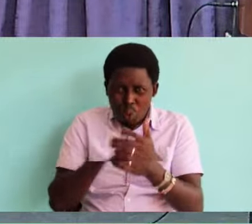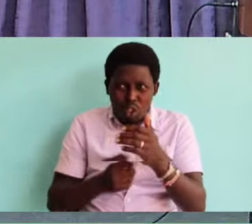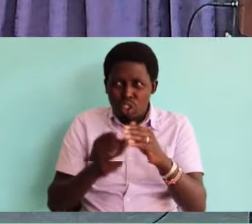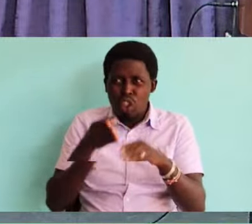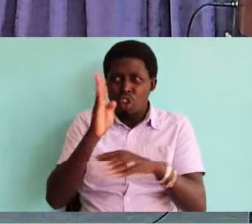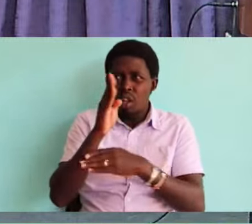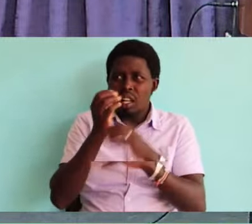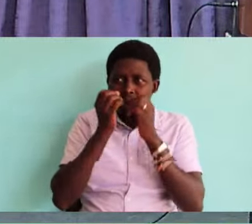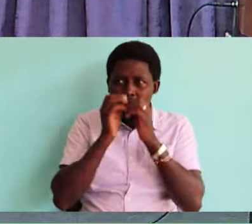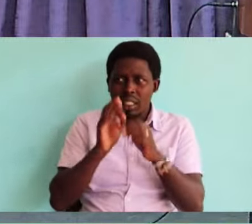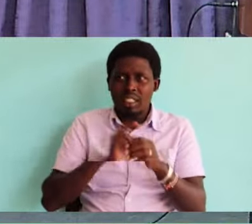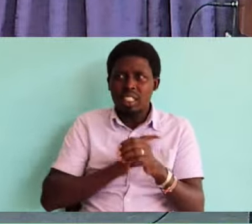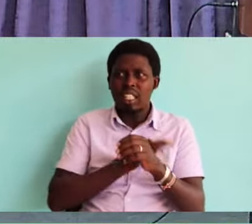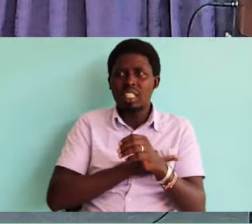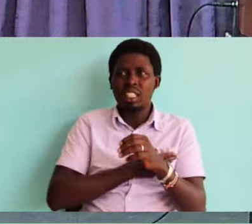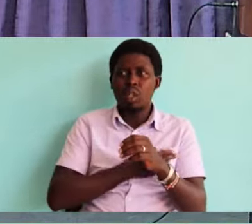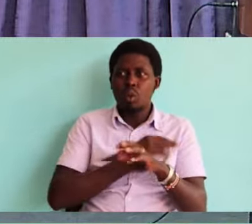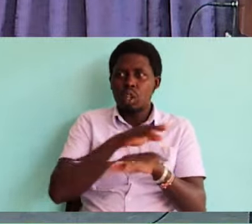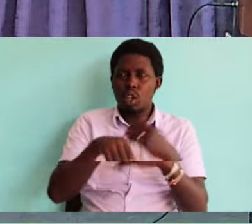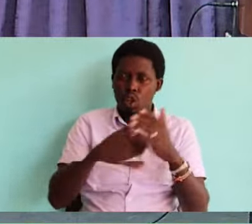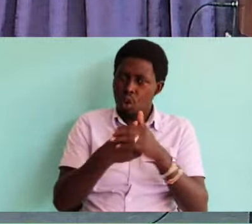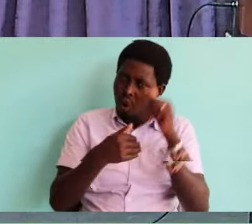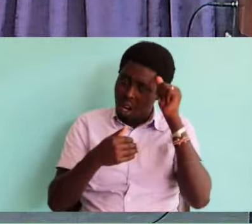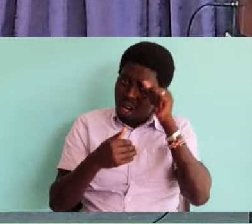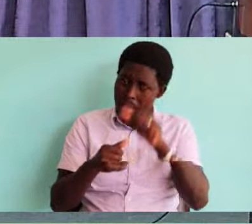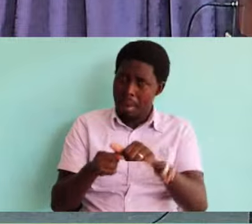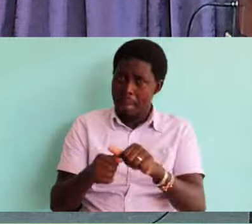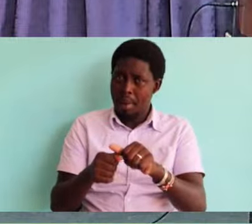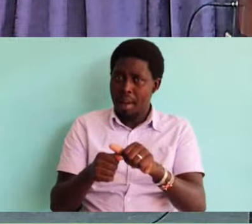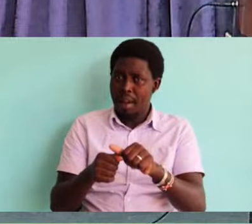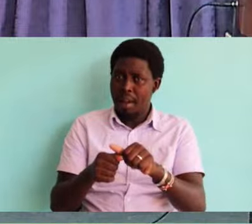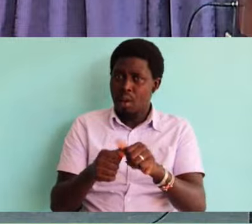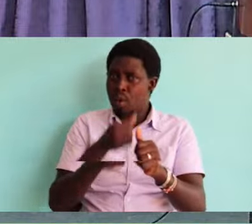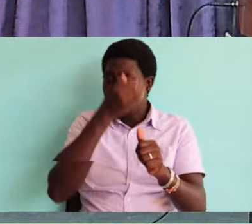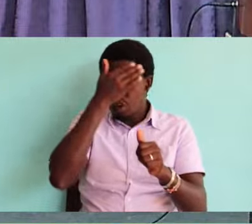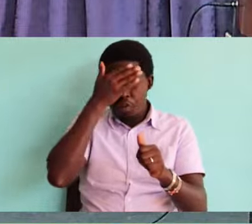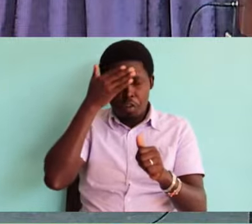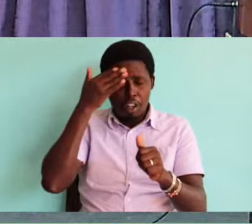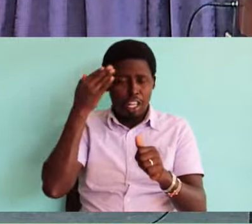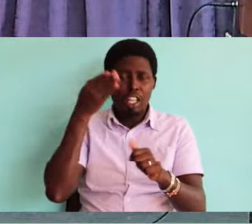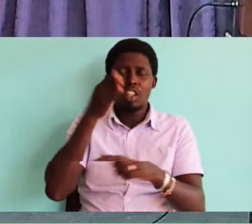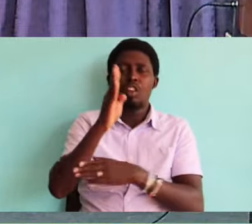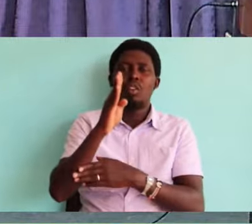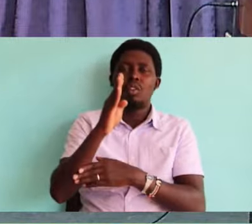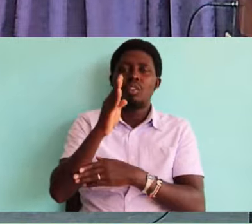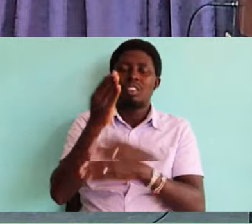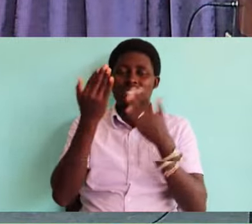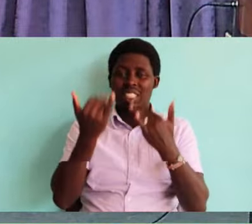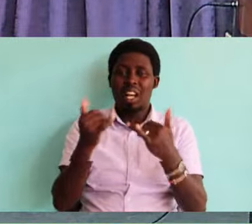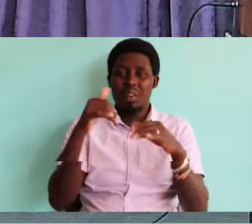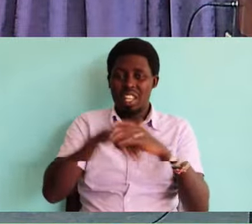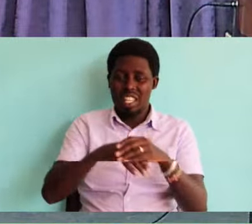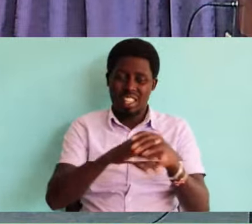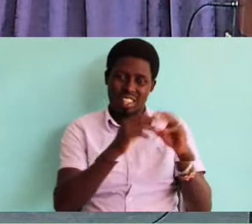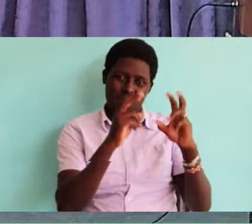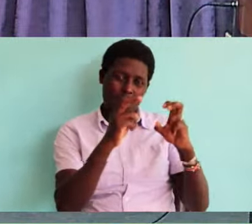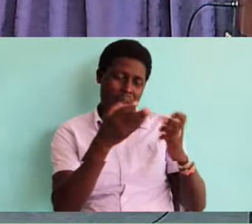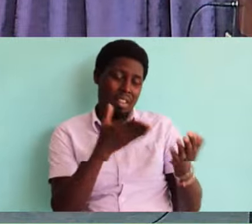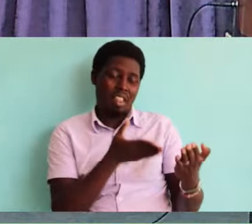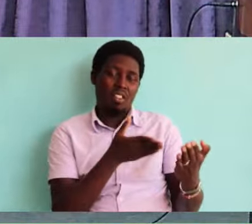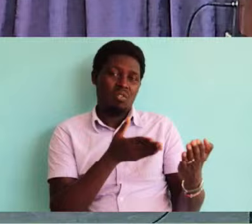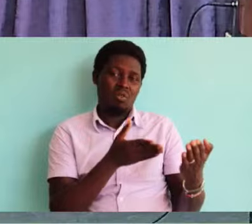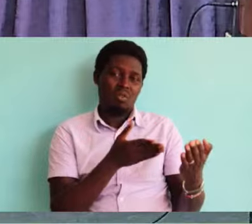us with, we are remembering him. We are not forgetting him. And in this context, there might be an aspect